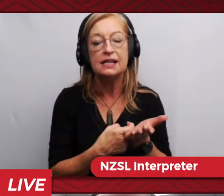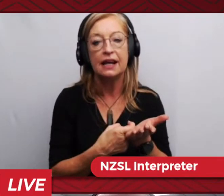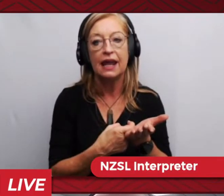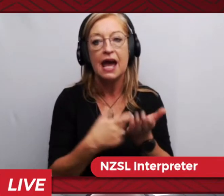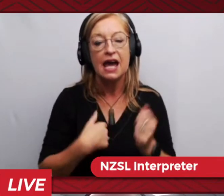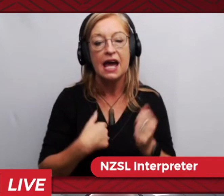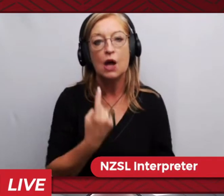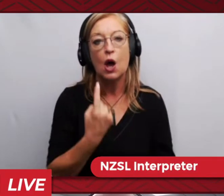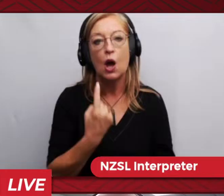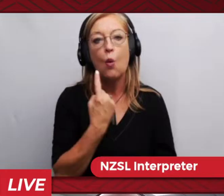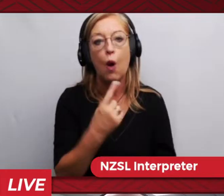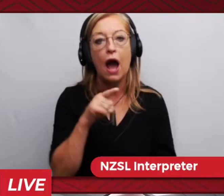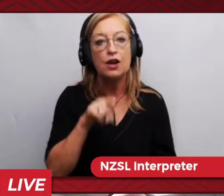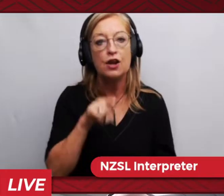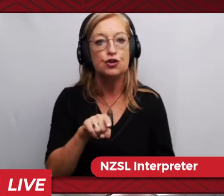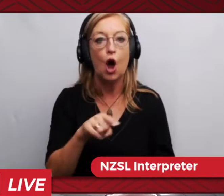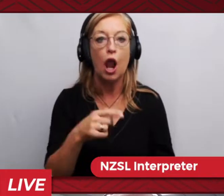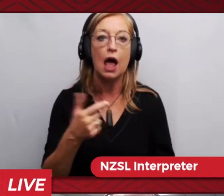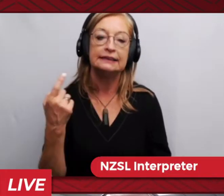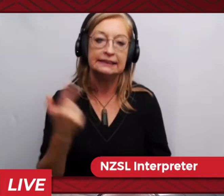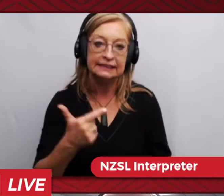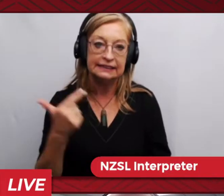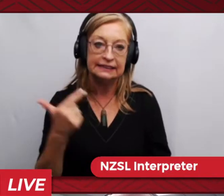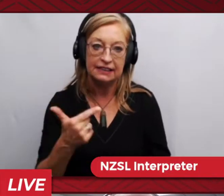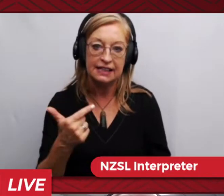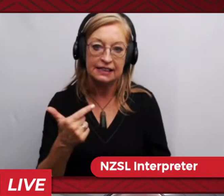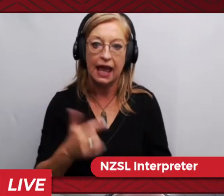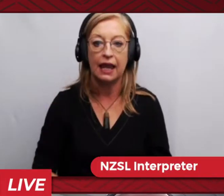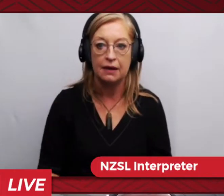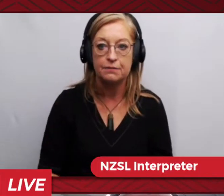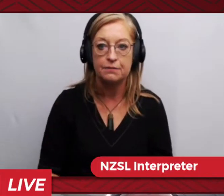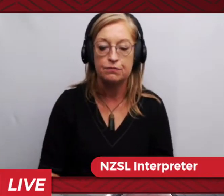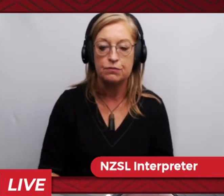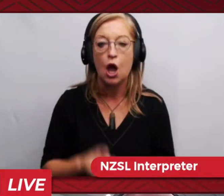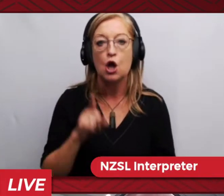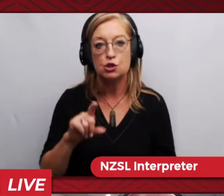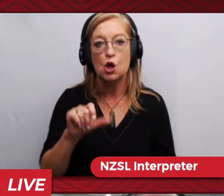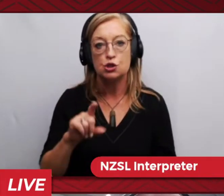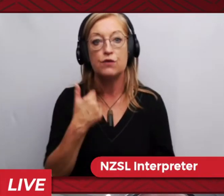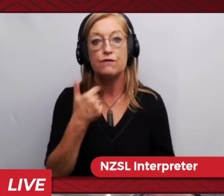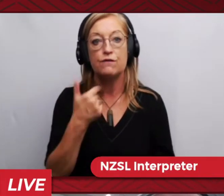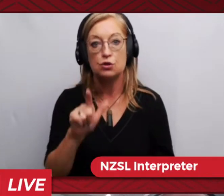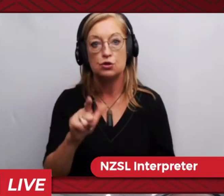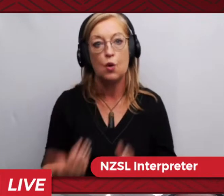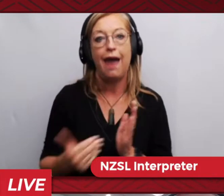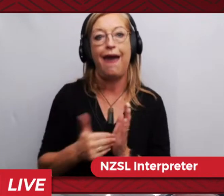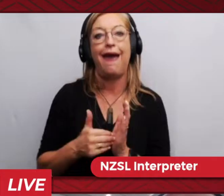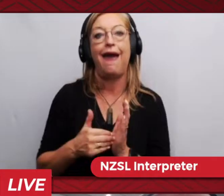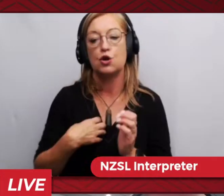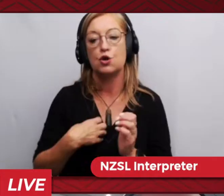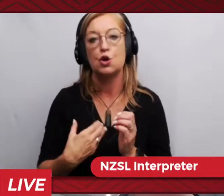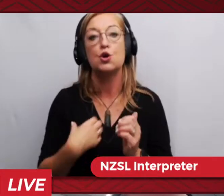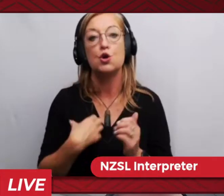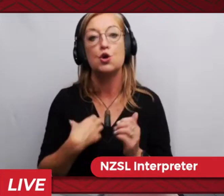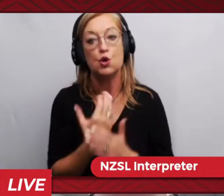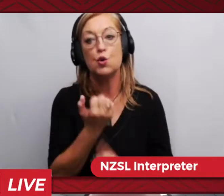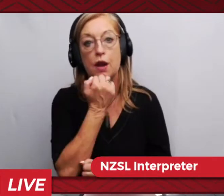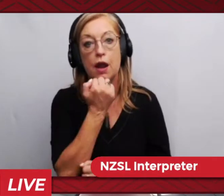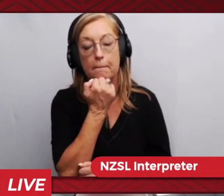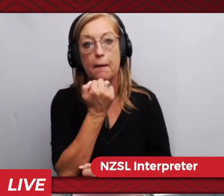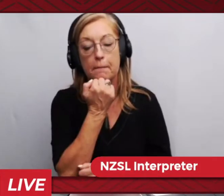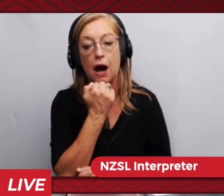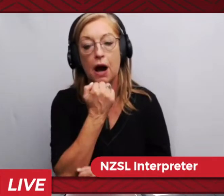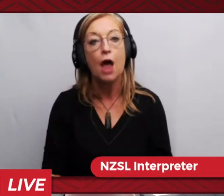So if you wanted to go from that new number, then the same calculations apply. Yeah, Ellen speaking. Sorry, I will just speak to